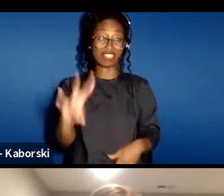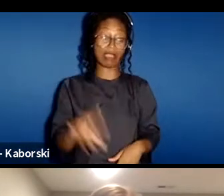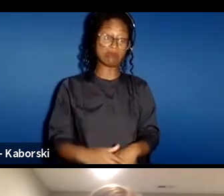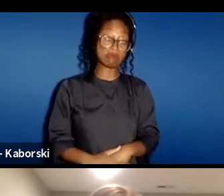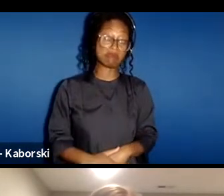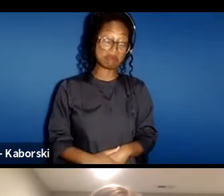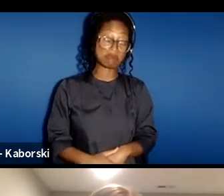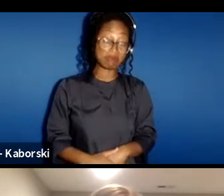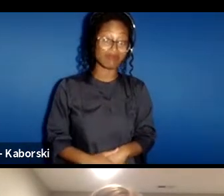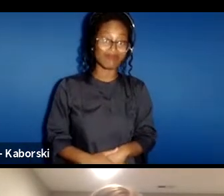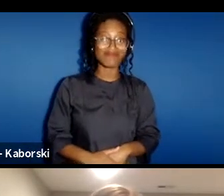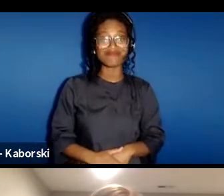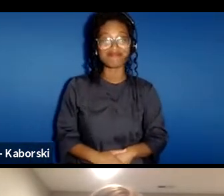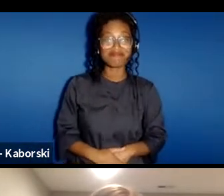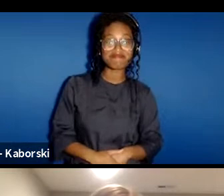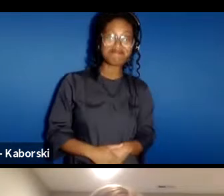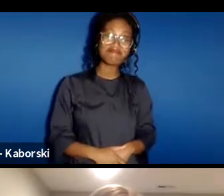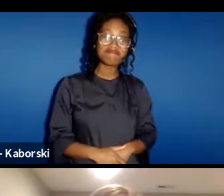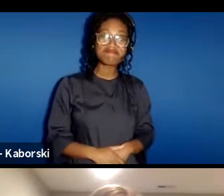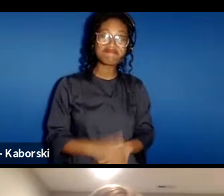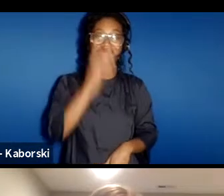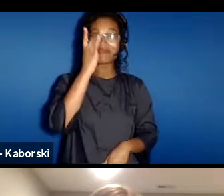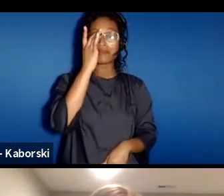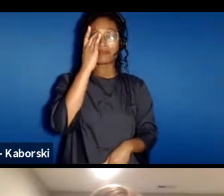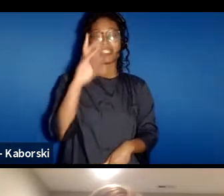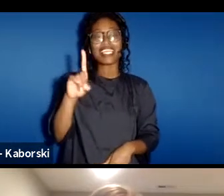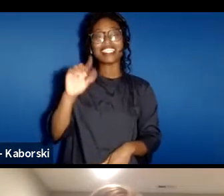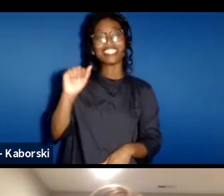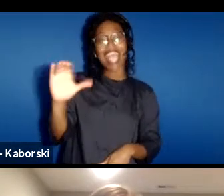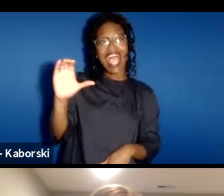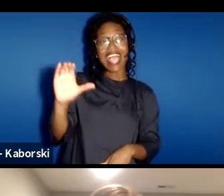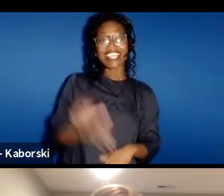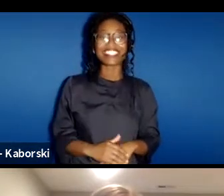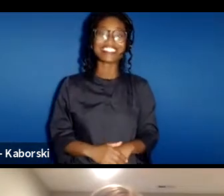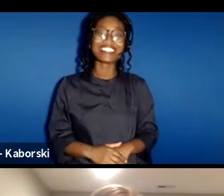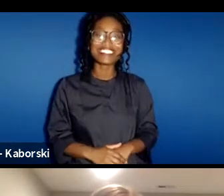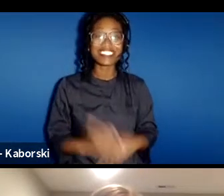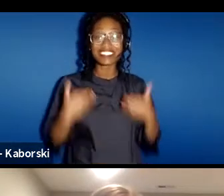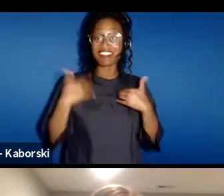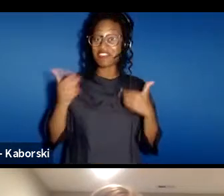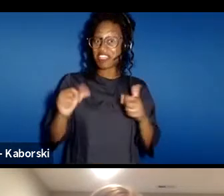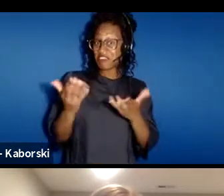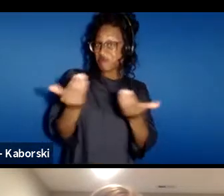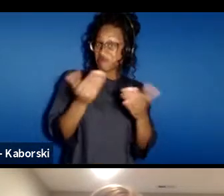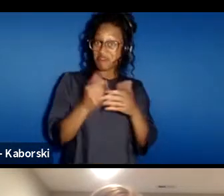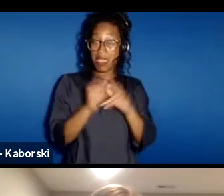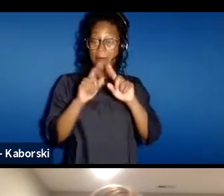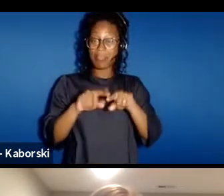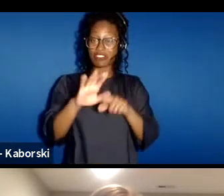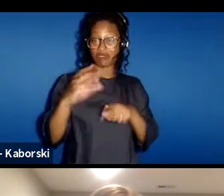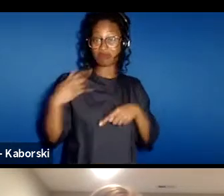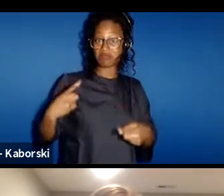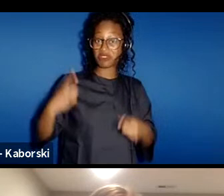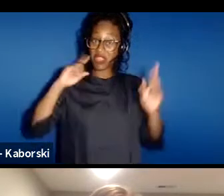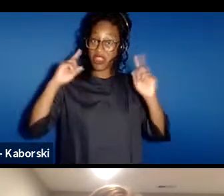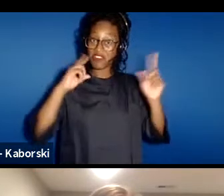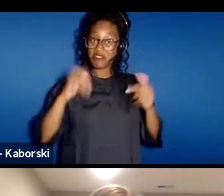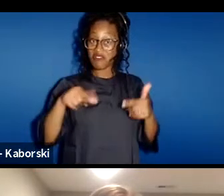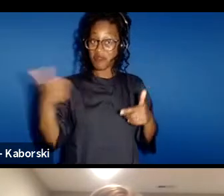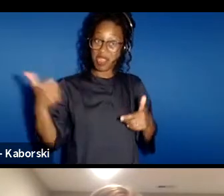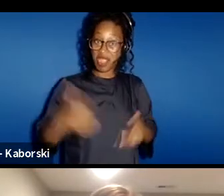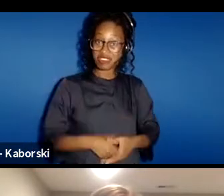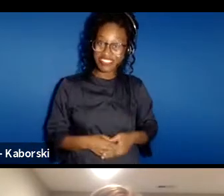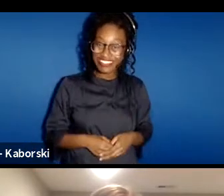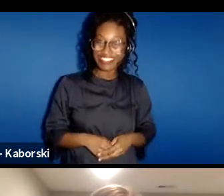Right on. Dak, do you have any insight based on what you've heard from everyone else?